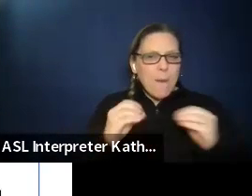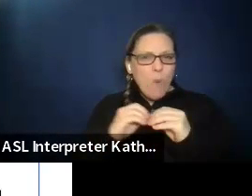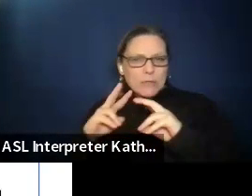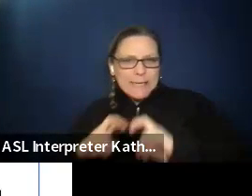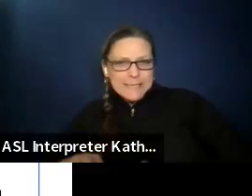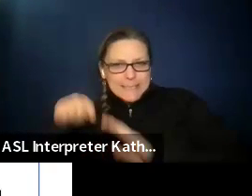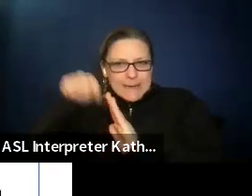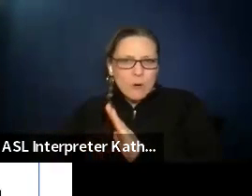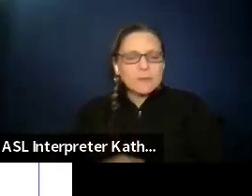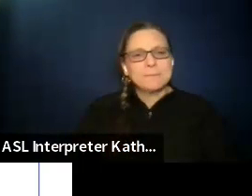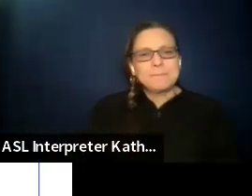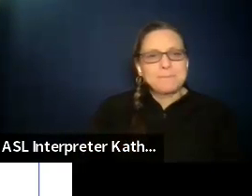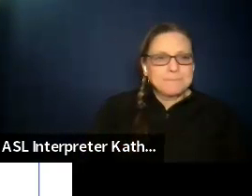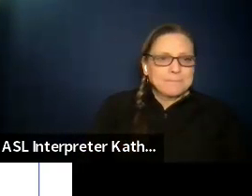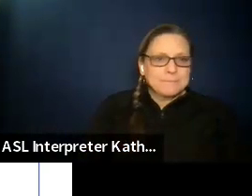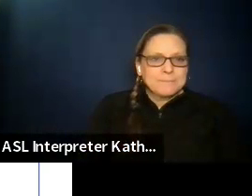deeper.